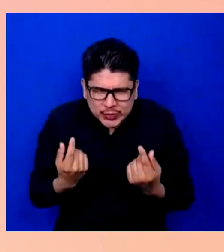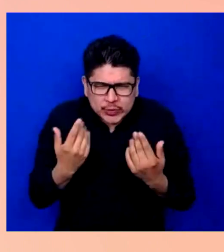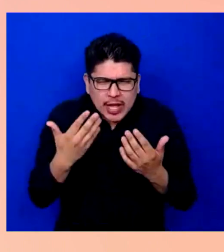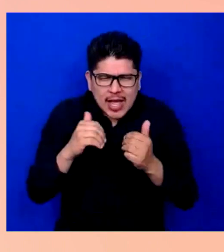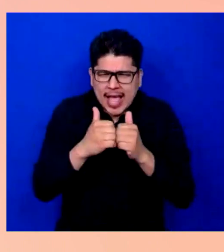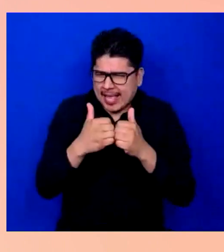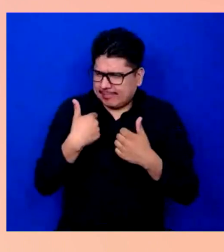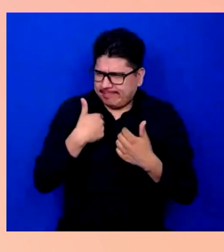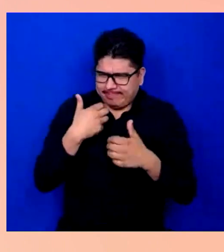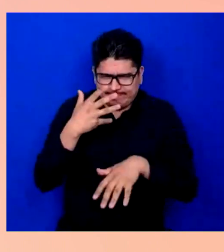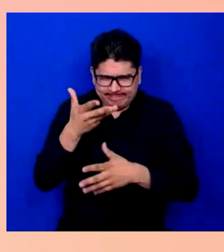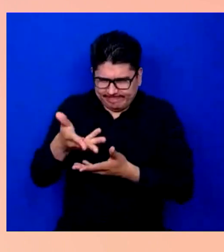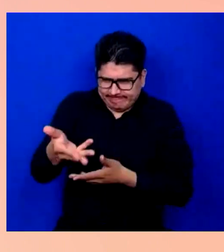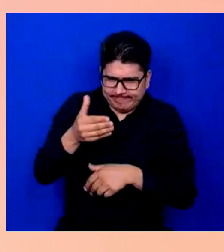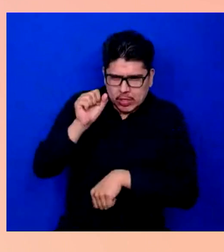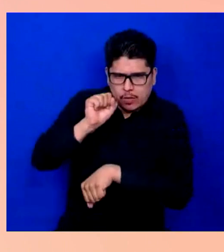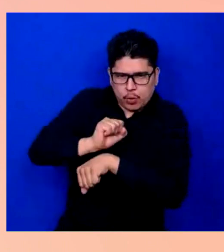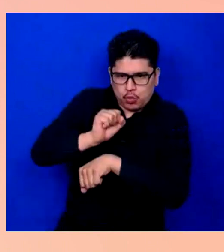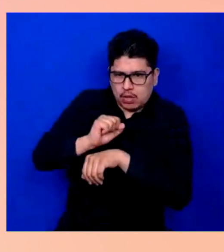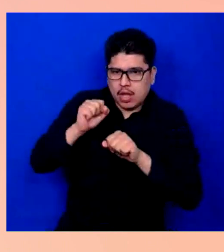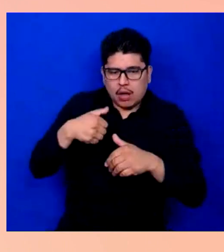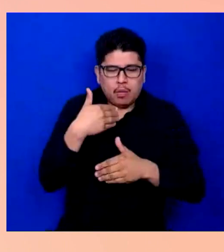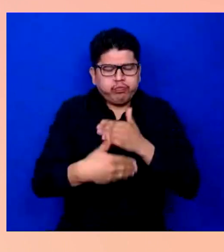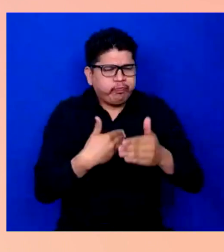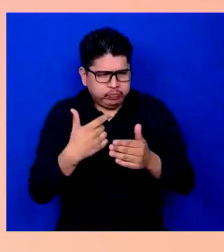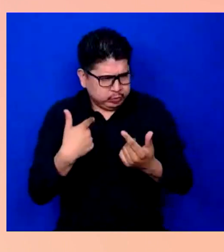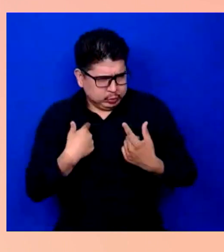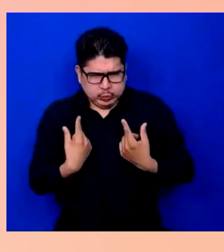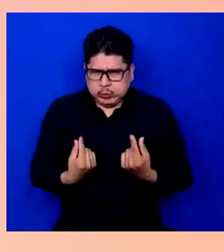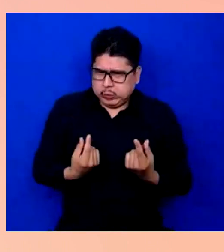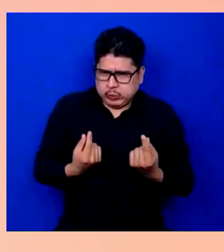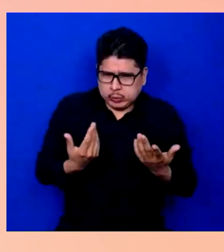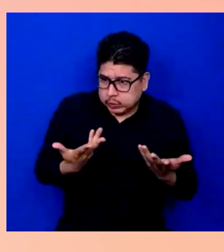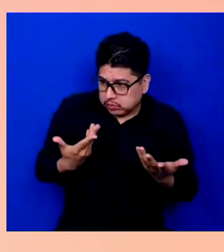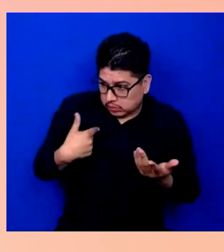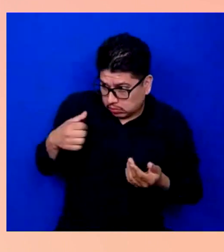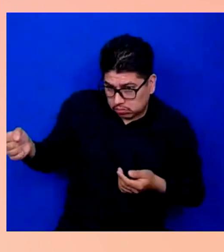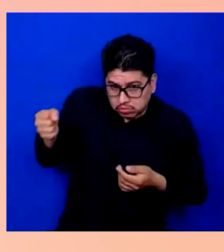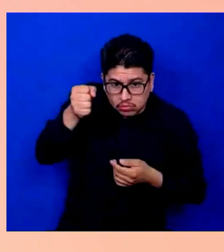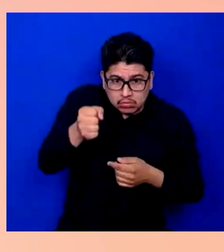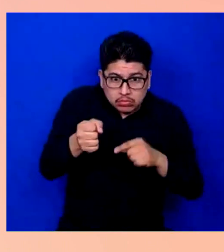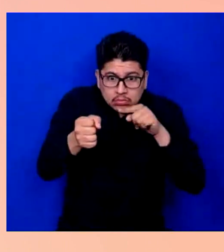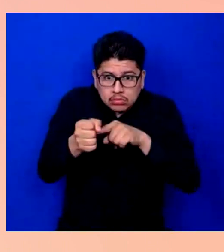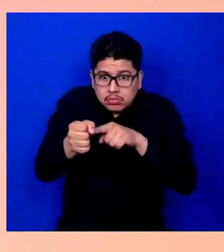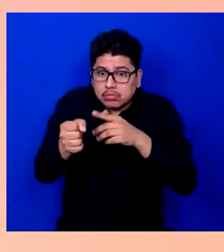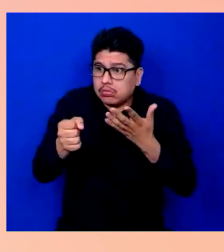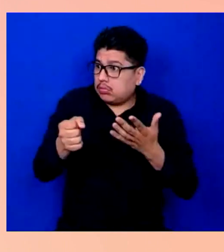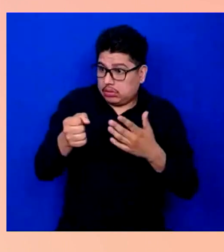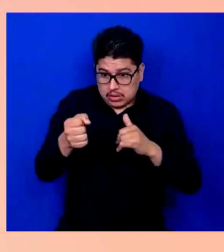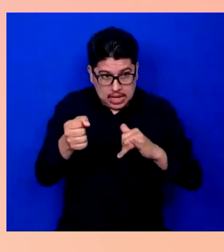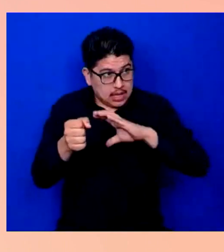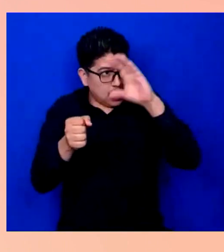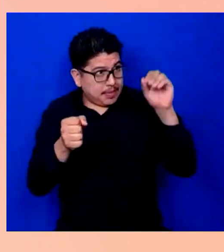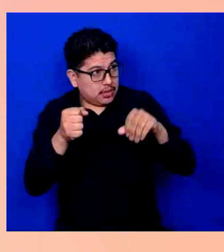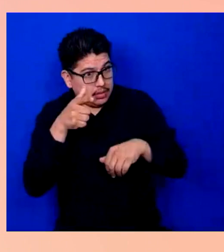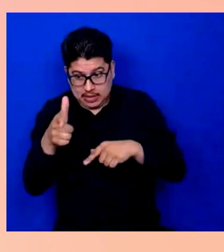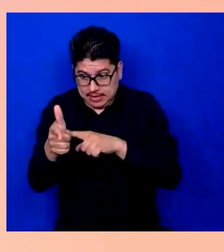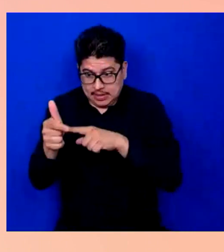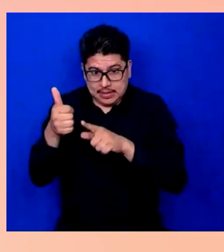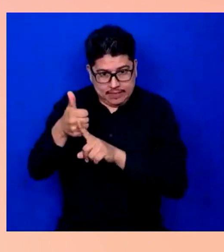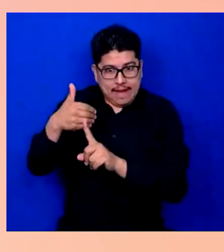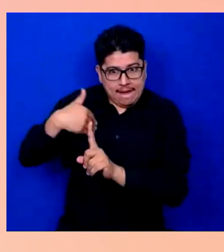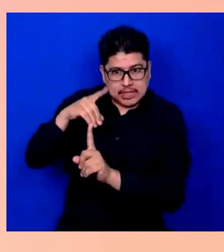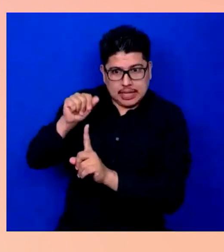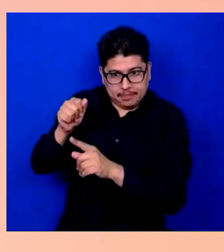disability, what should I do if I want to hire an employee with a disability. So with this, we want to ensure